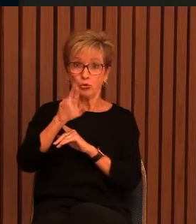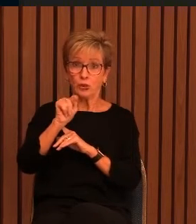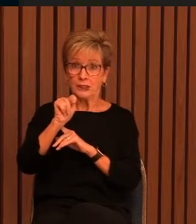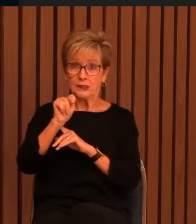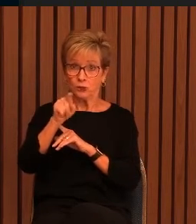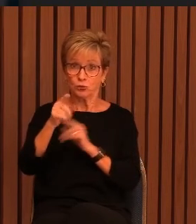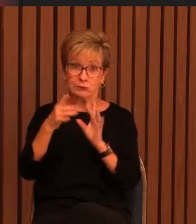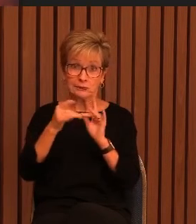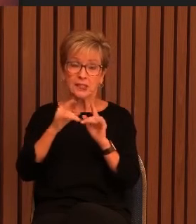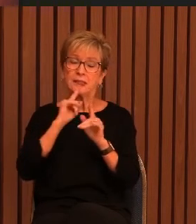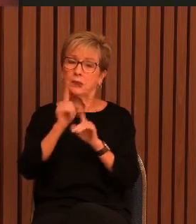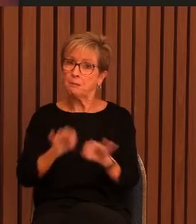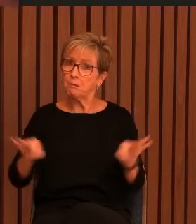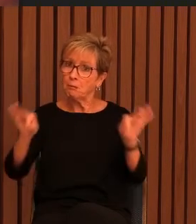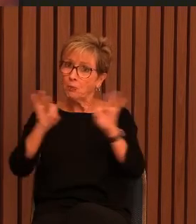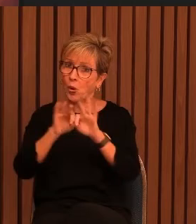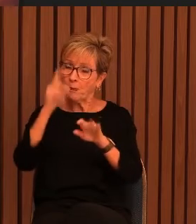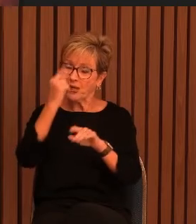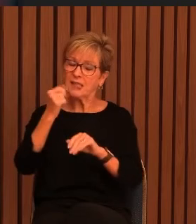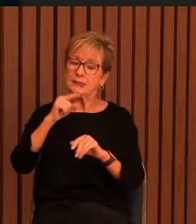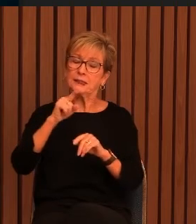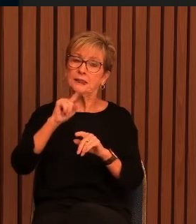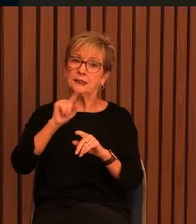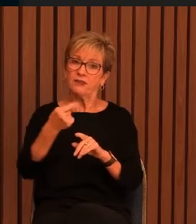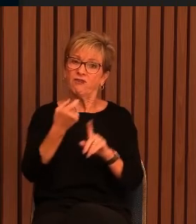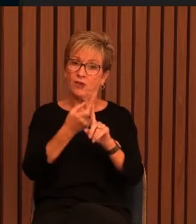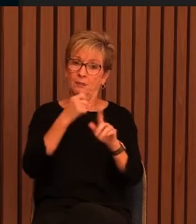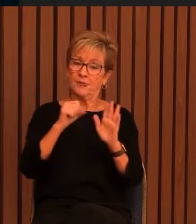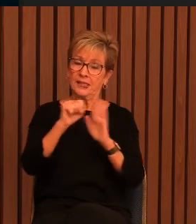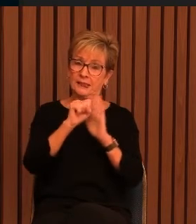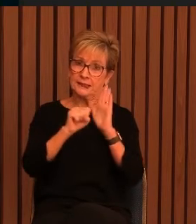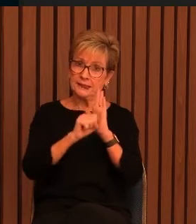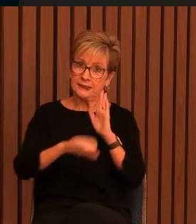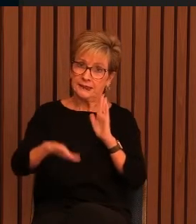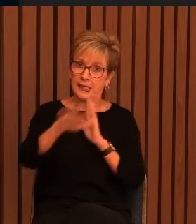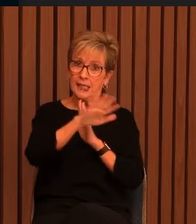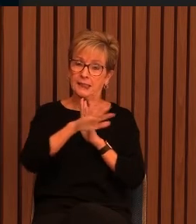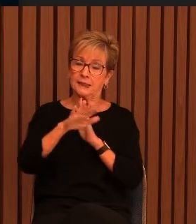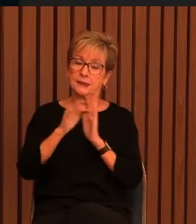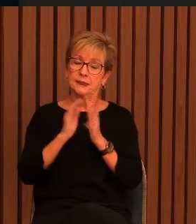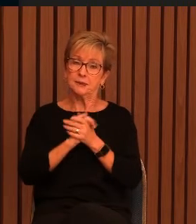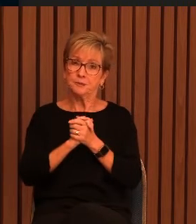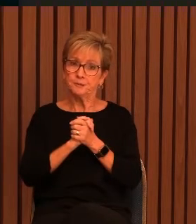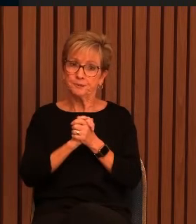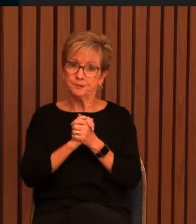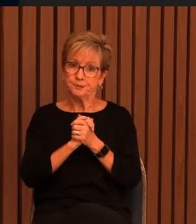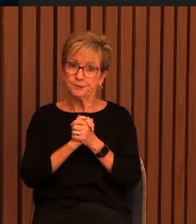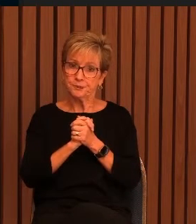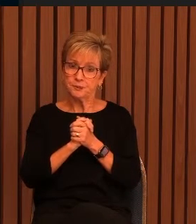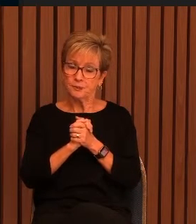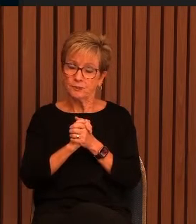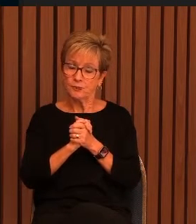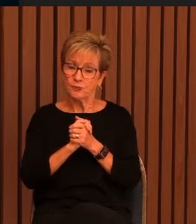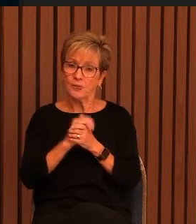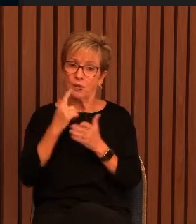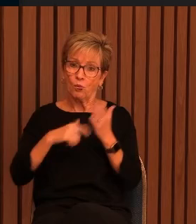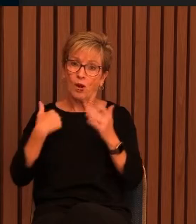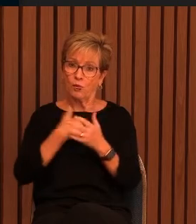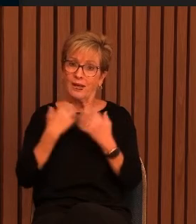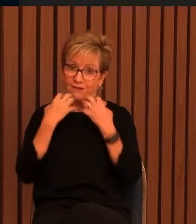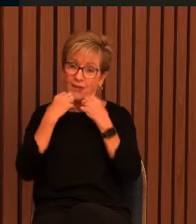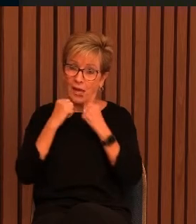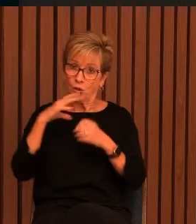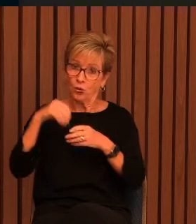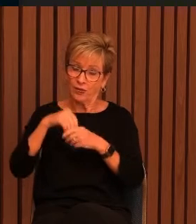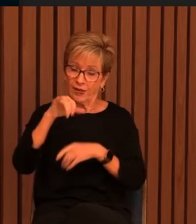important because it's a signal from the state that we think that this work is important and that we value it.